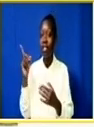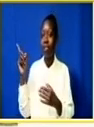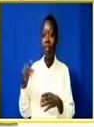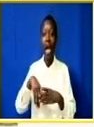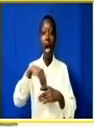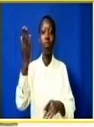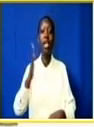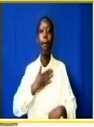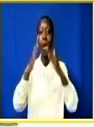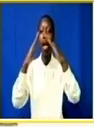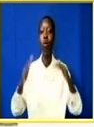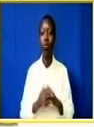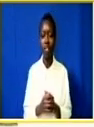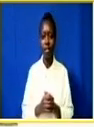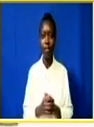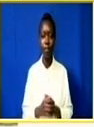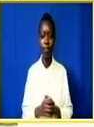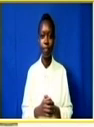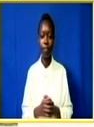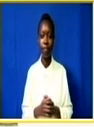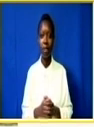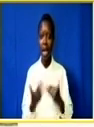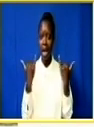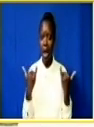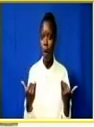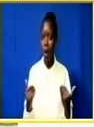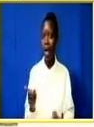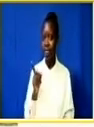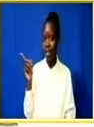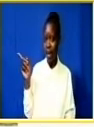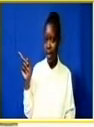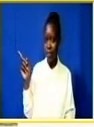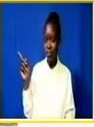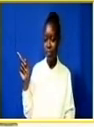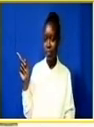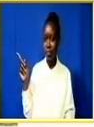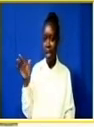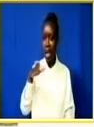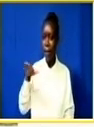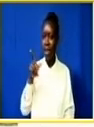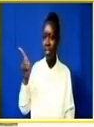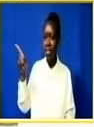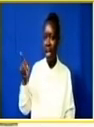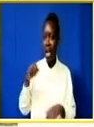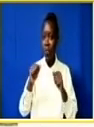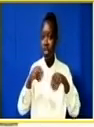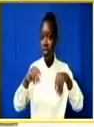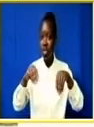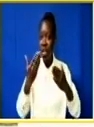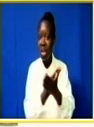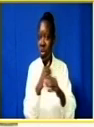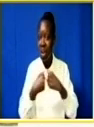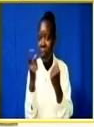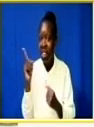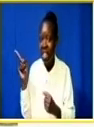compound. Mm-hmm. I have such a lawn. Mm-hmm. So, in that area, can any erosion occur? No. If